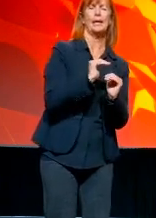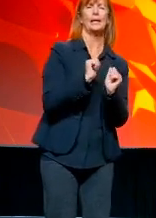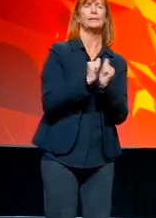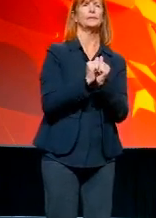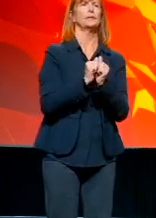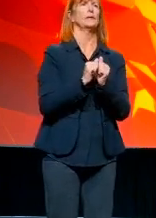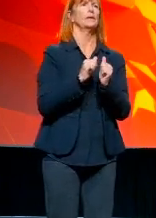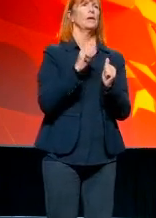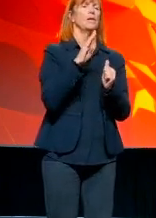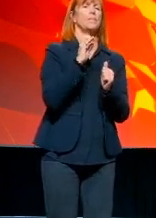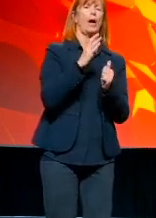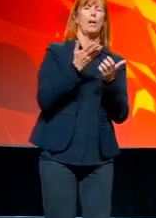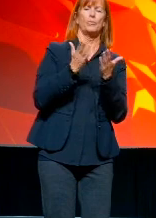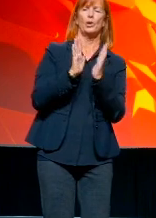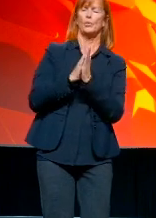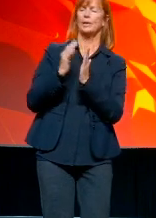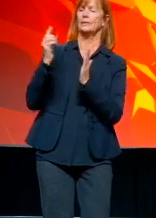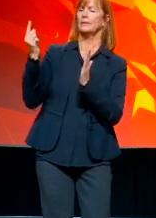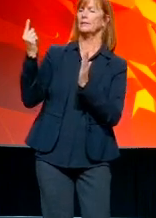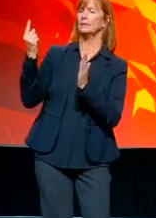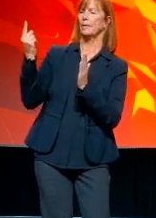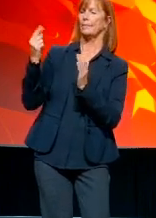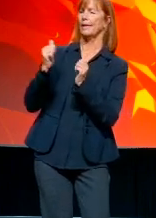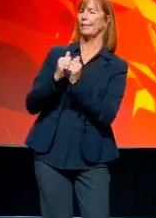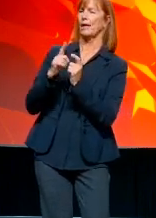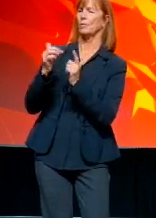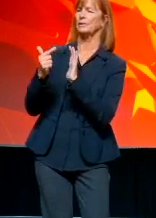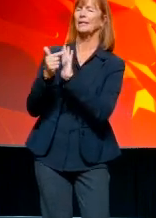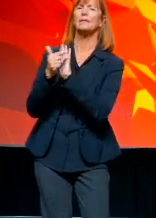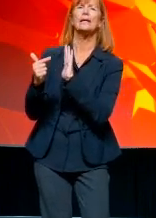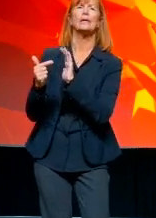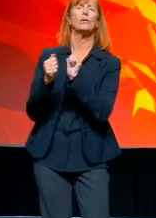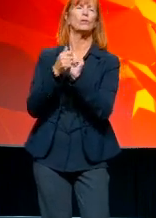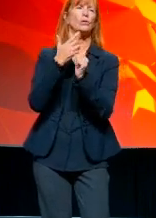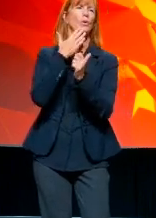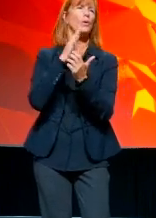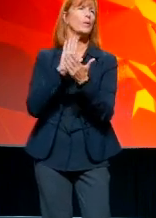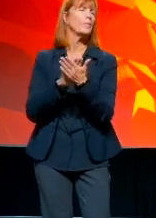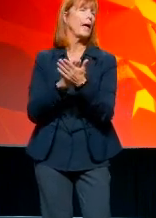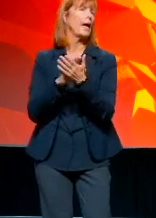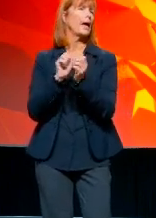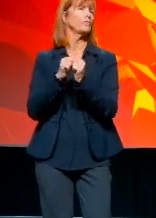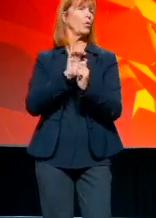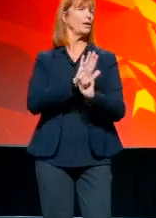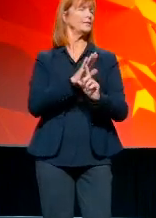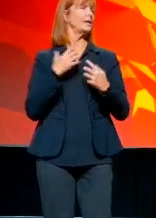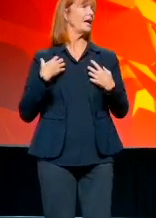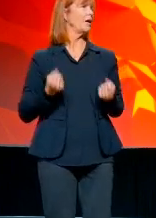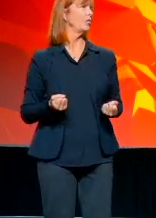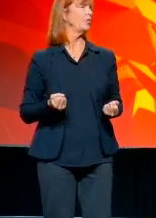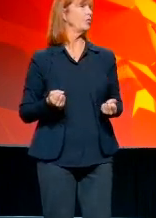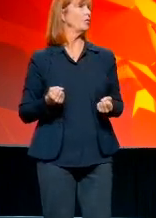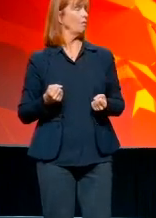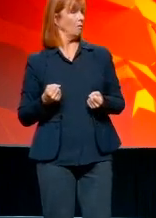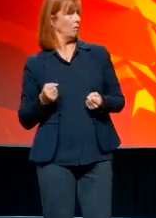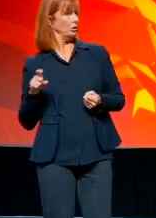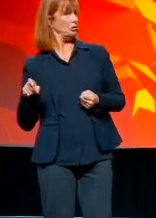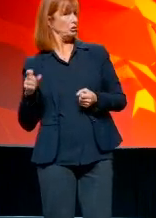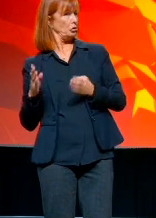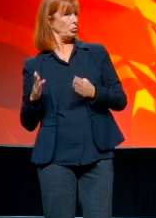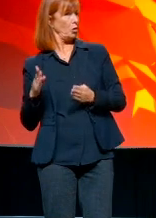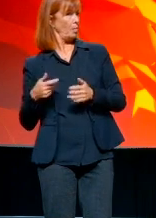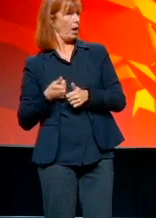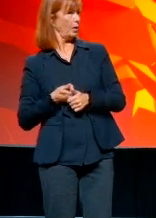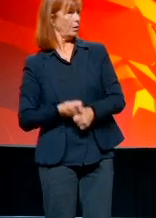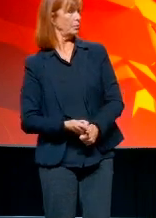Bob requested a substance that was illegal or bad for him health-wise? Should the robot comply, right? And we can think of